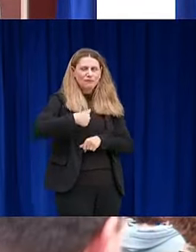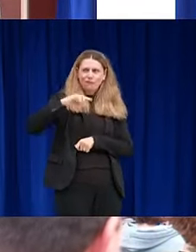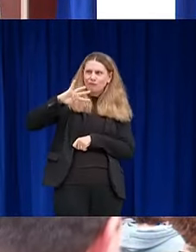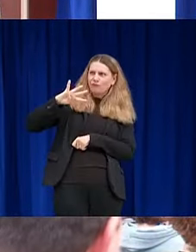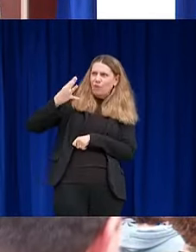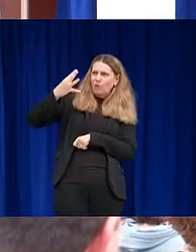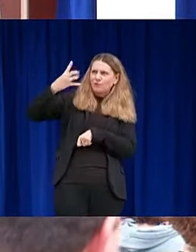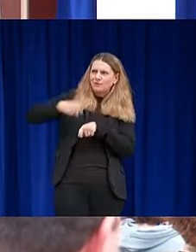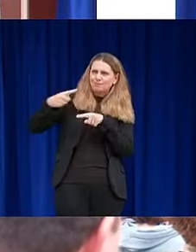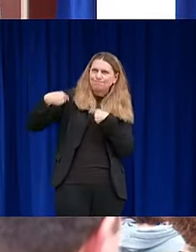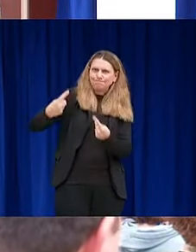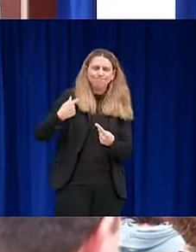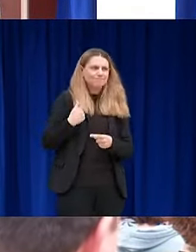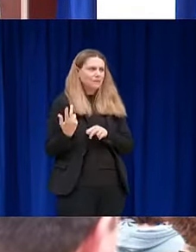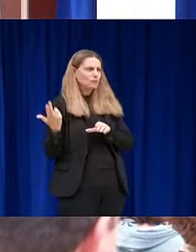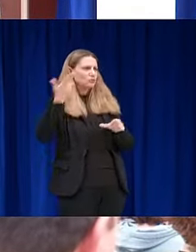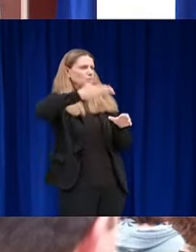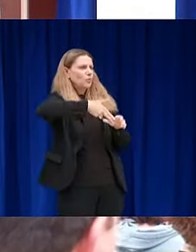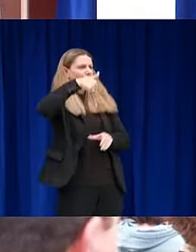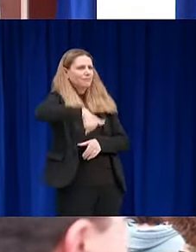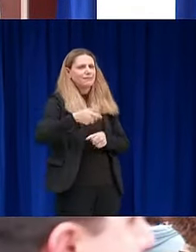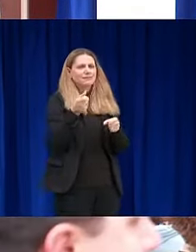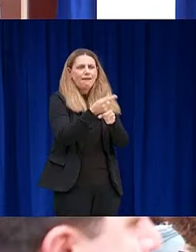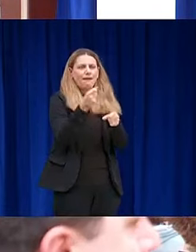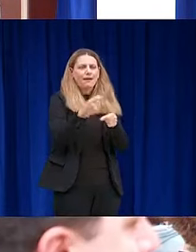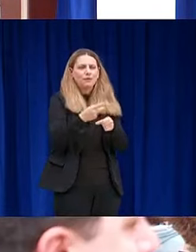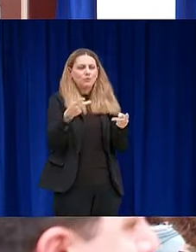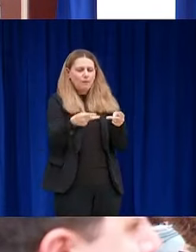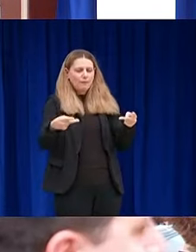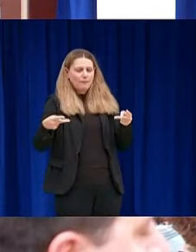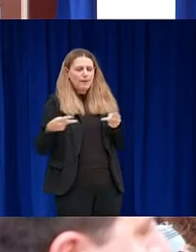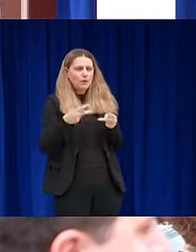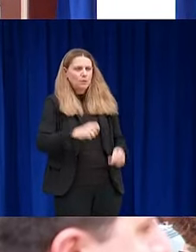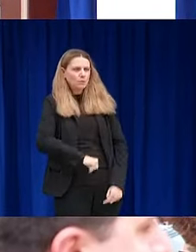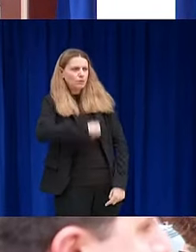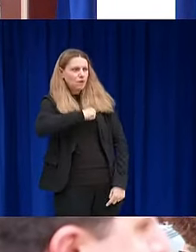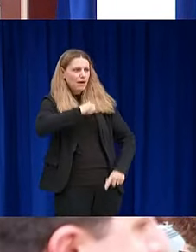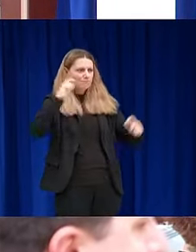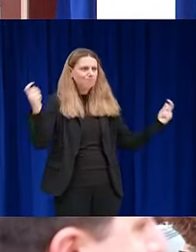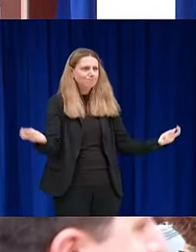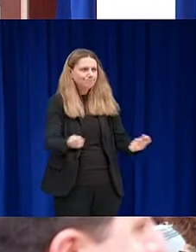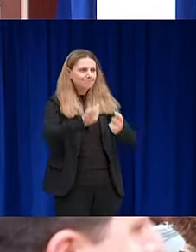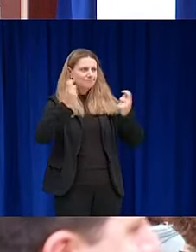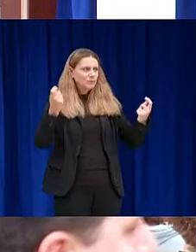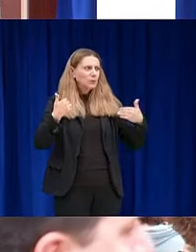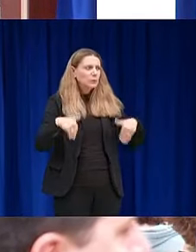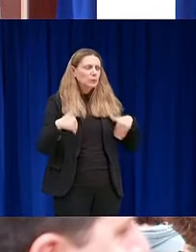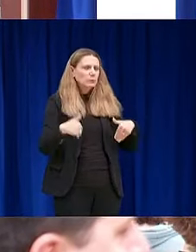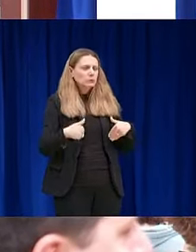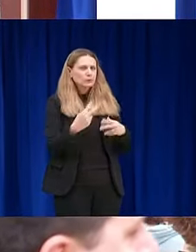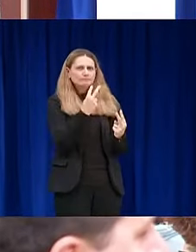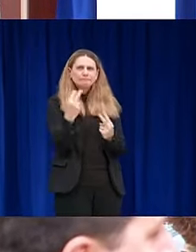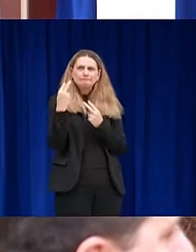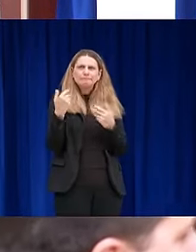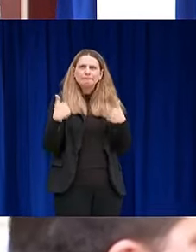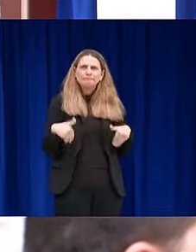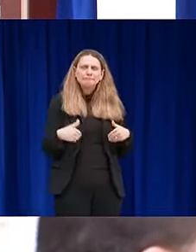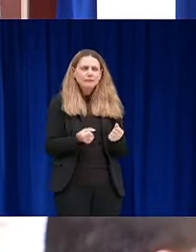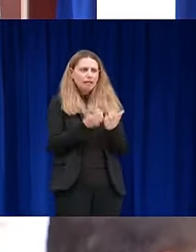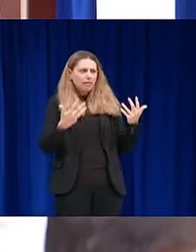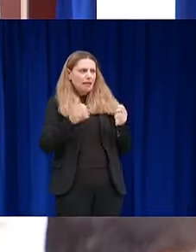able to join this annual Pentagon Pride celebration. And there is so much to be proud of and celebrate this